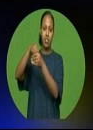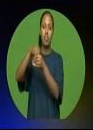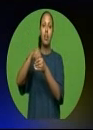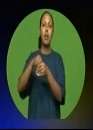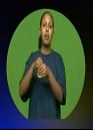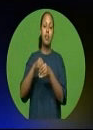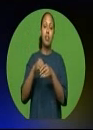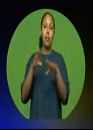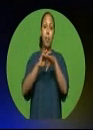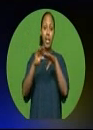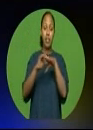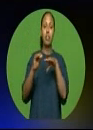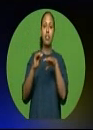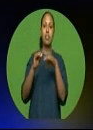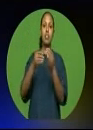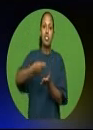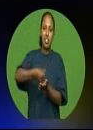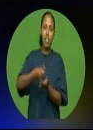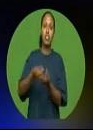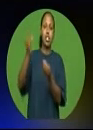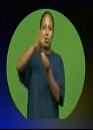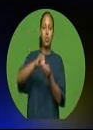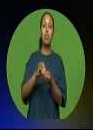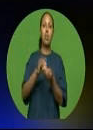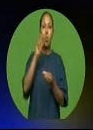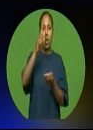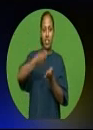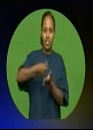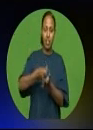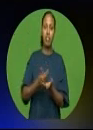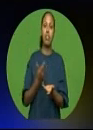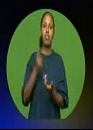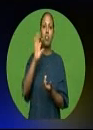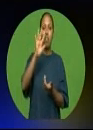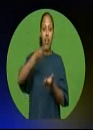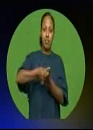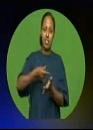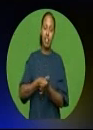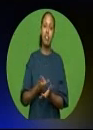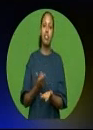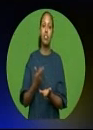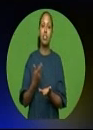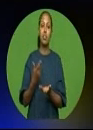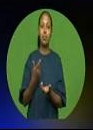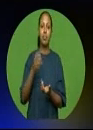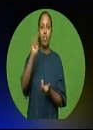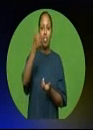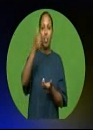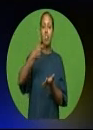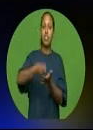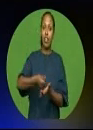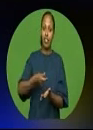Money cents include 1 cent, 5 cents,